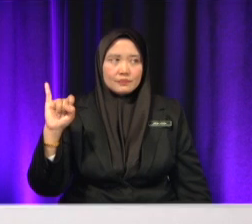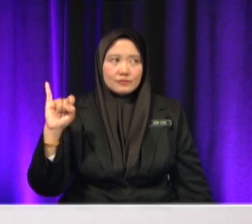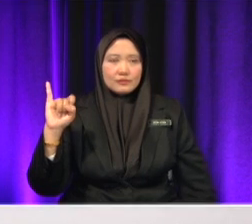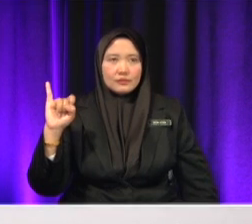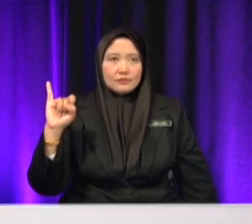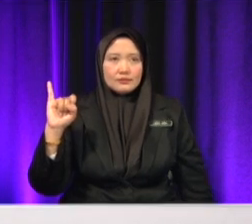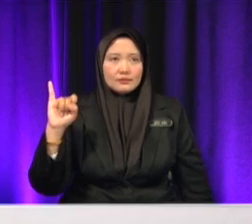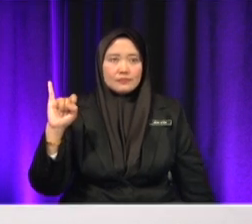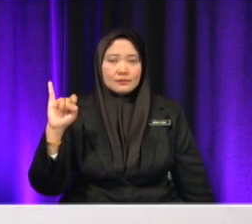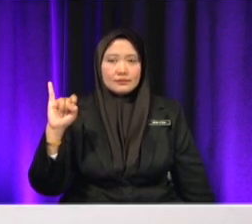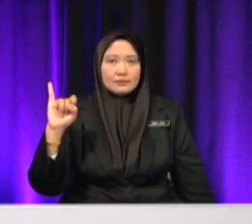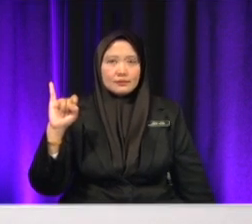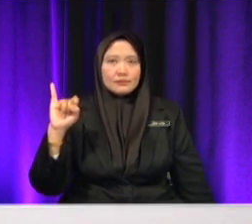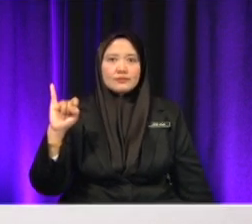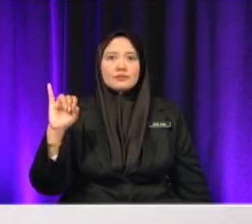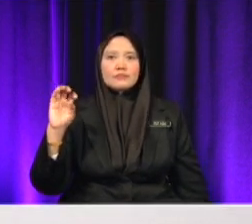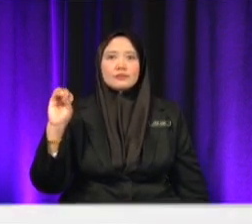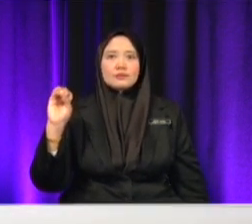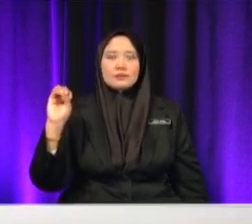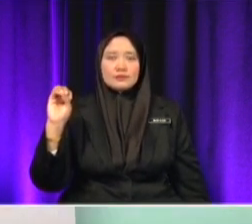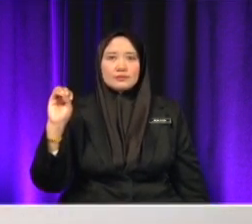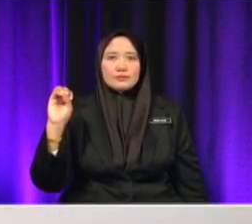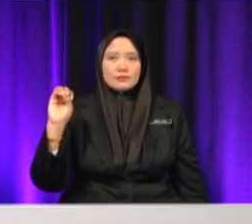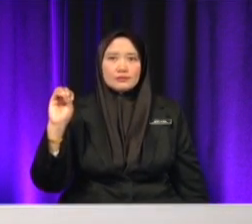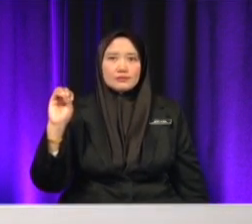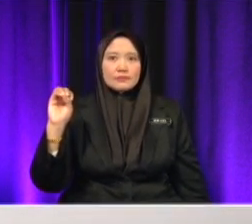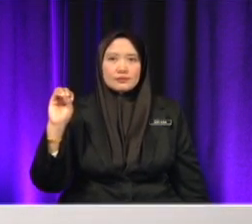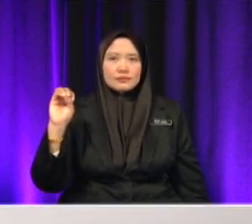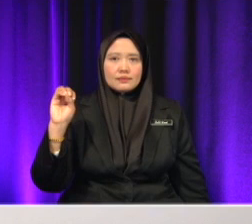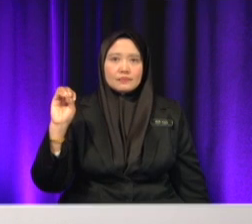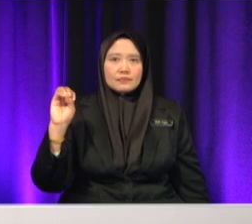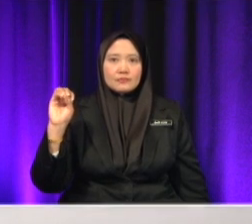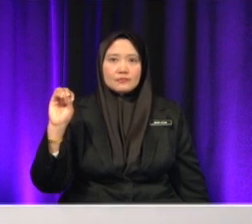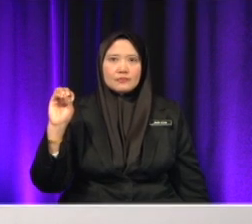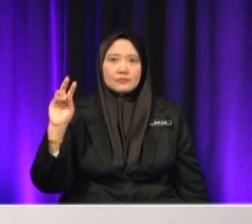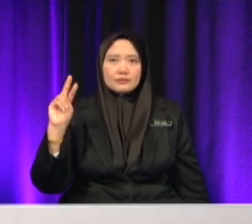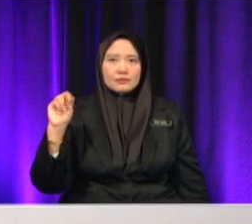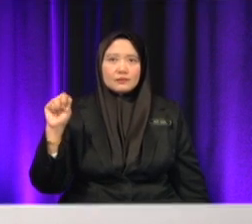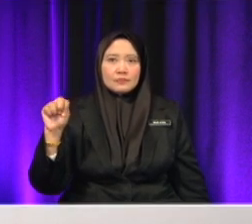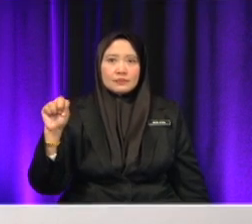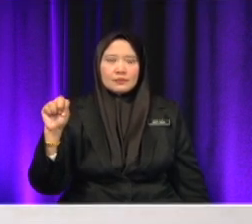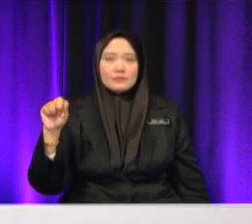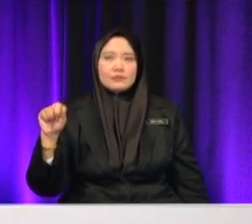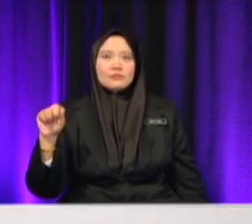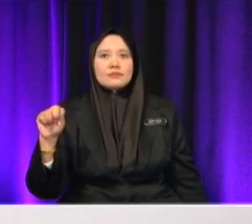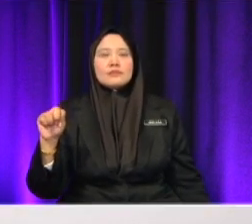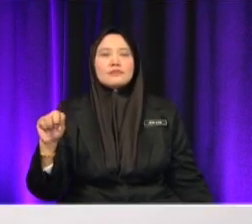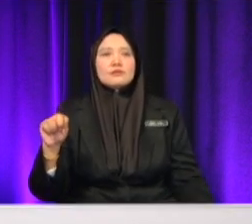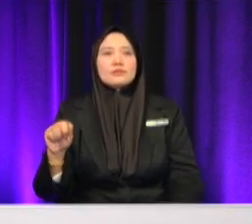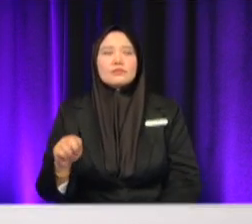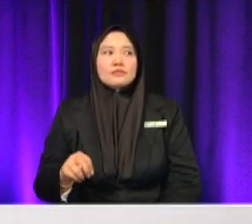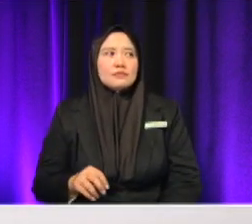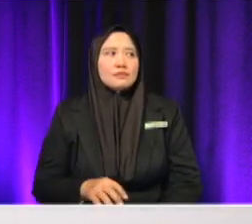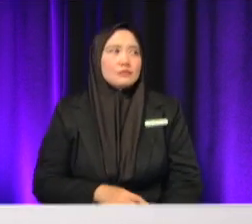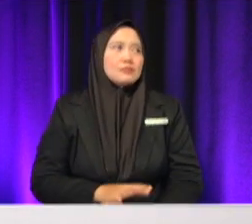I. Next is O. Uh-huh. And lastly, N. Okay, so that reads